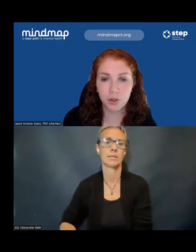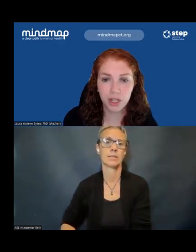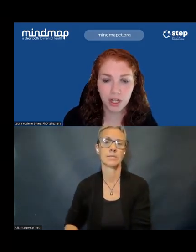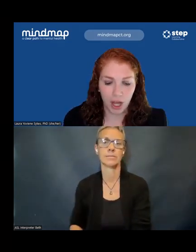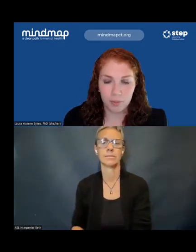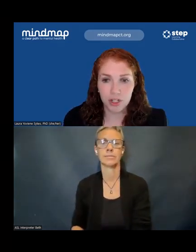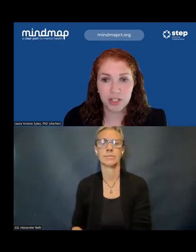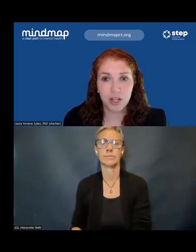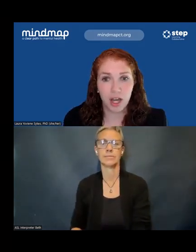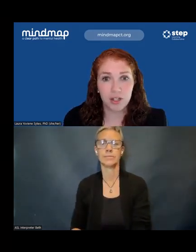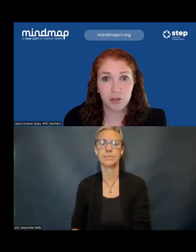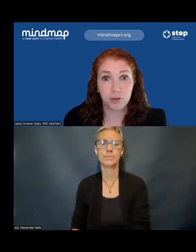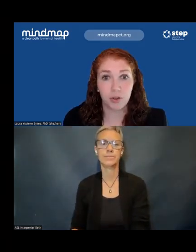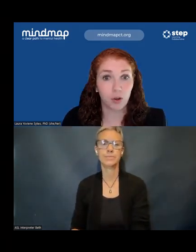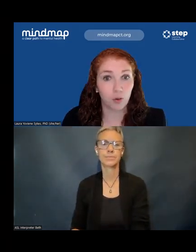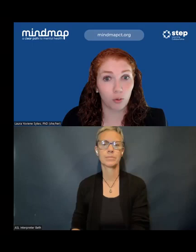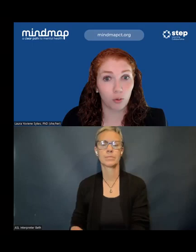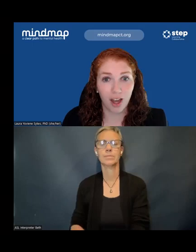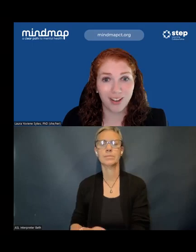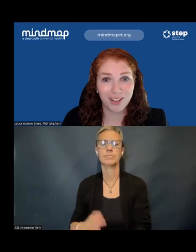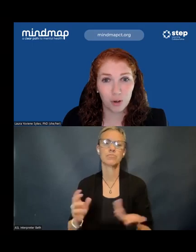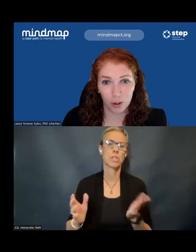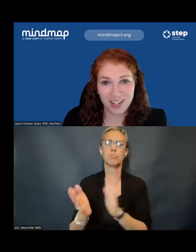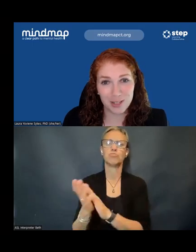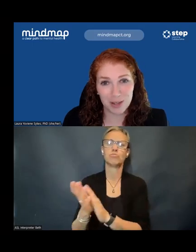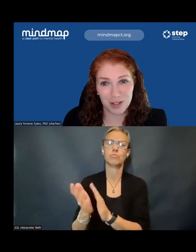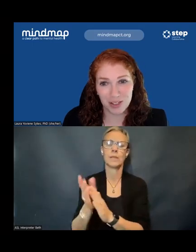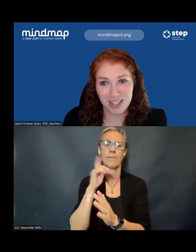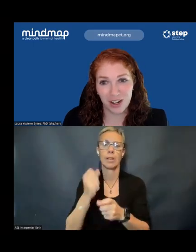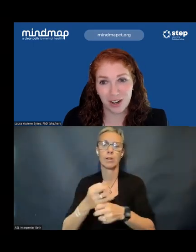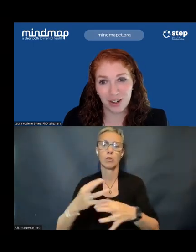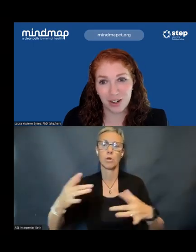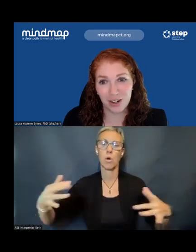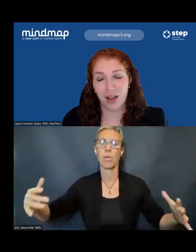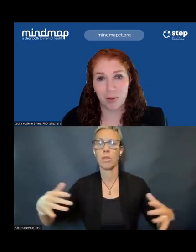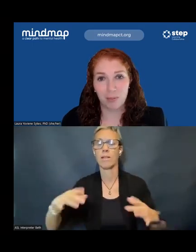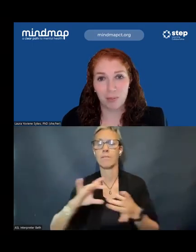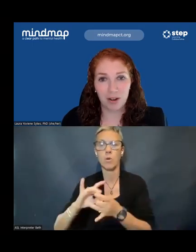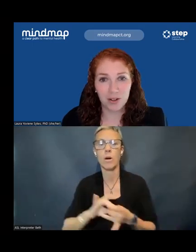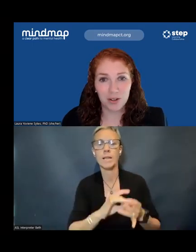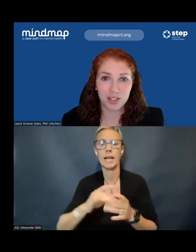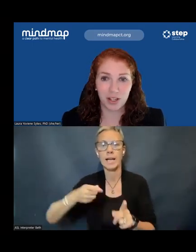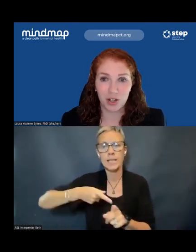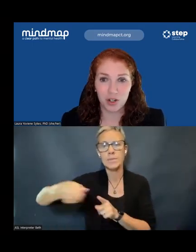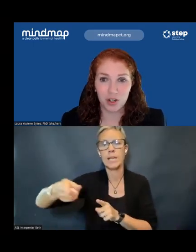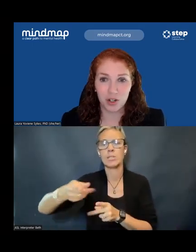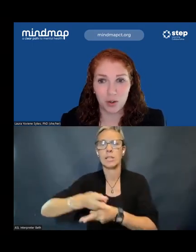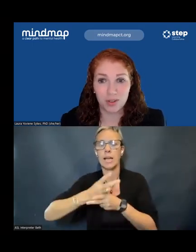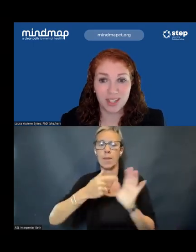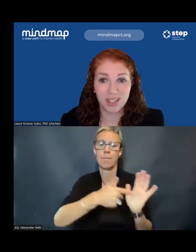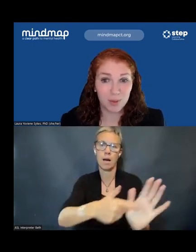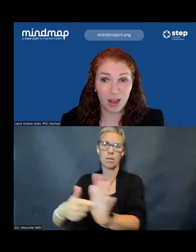And so just a nod to the growth of coordinated specialty care models across the